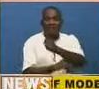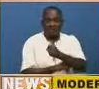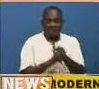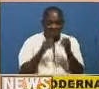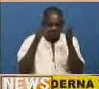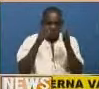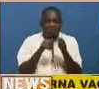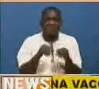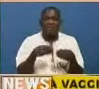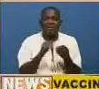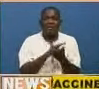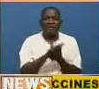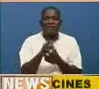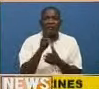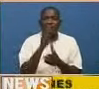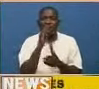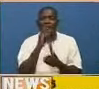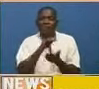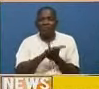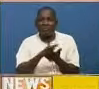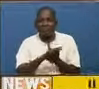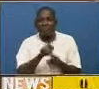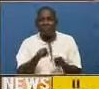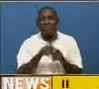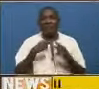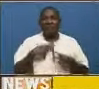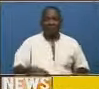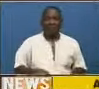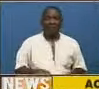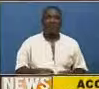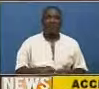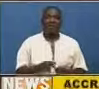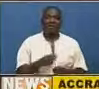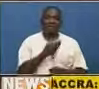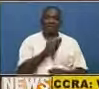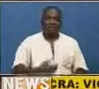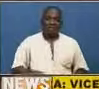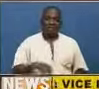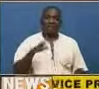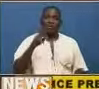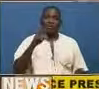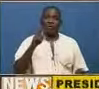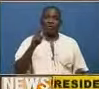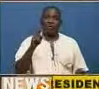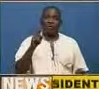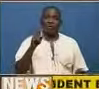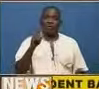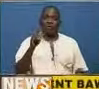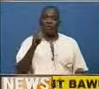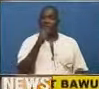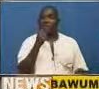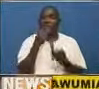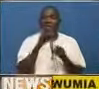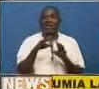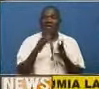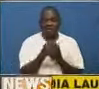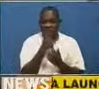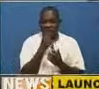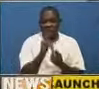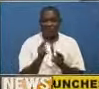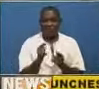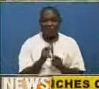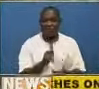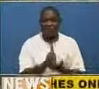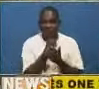for providing clean water, sanitation and health. The Jasehine of Achim Dochi thanked the Rotary Club for coming to